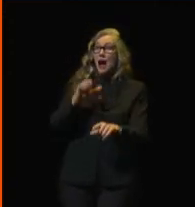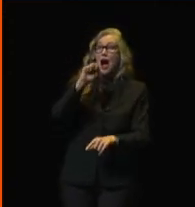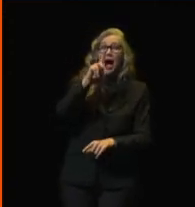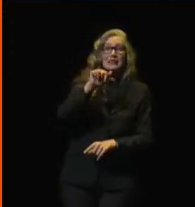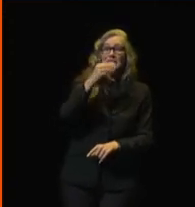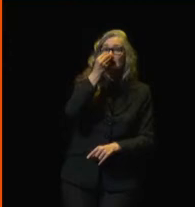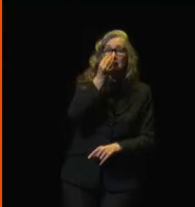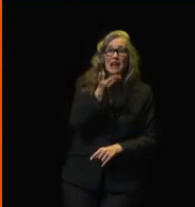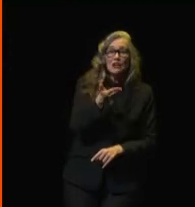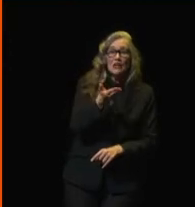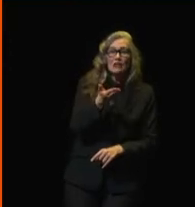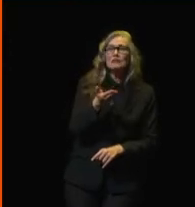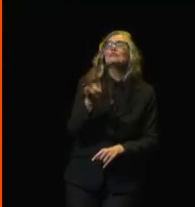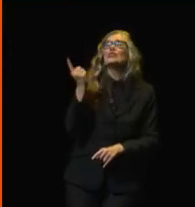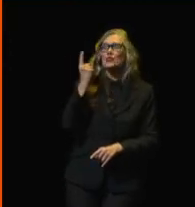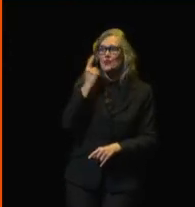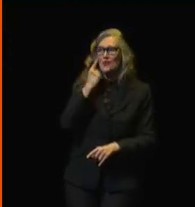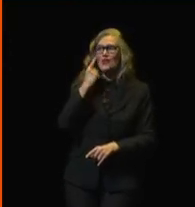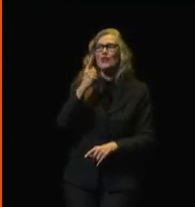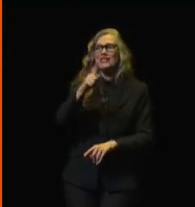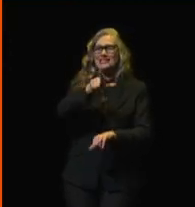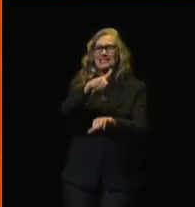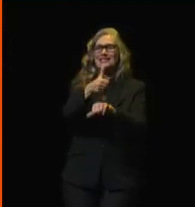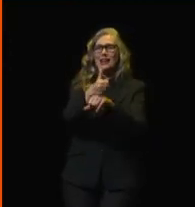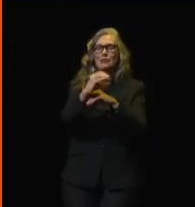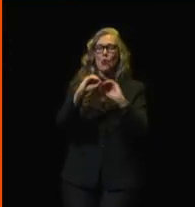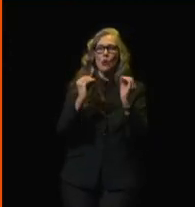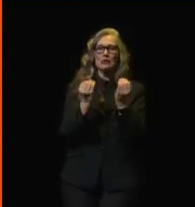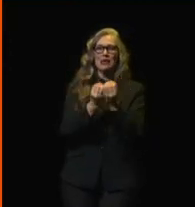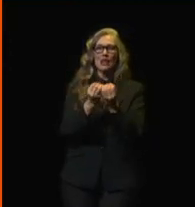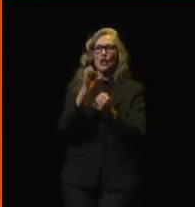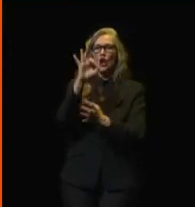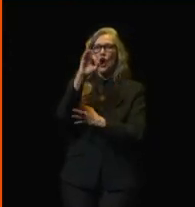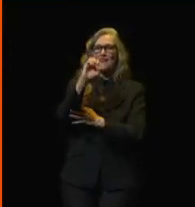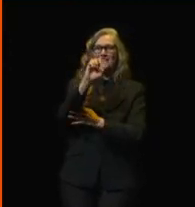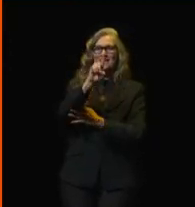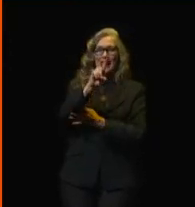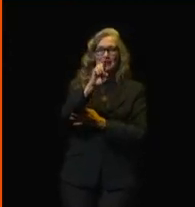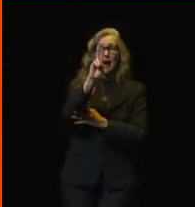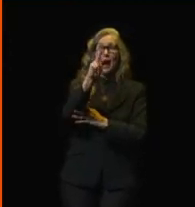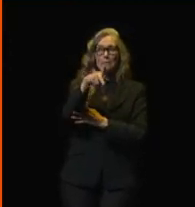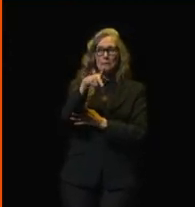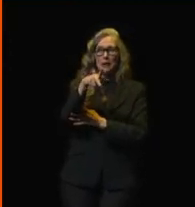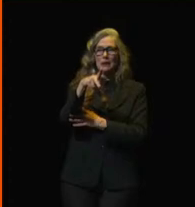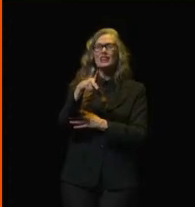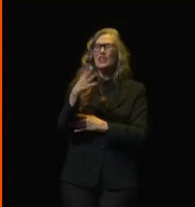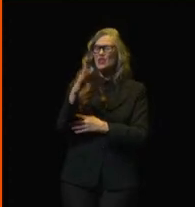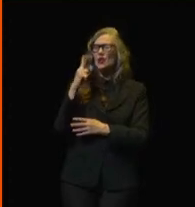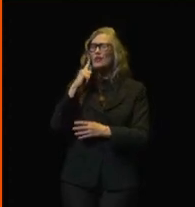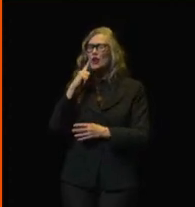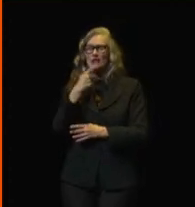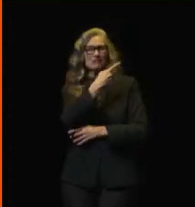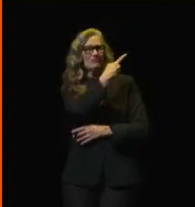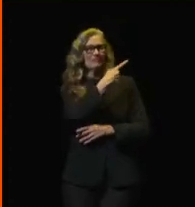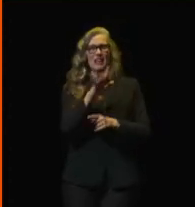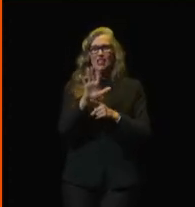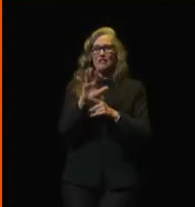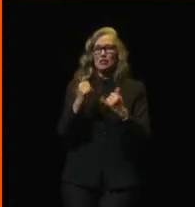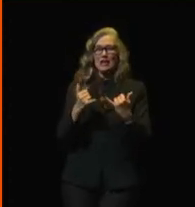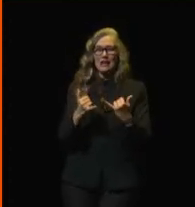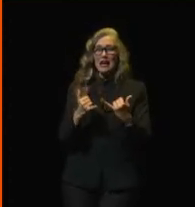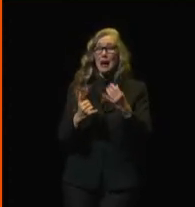all have heard some about it today. But here's the part I want you to hear from me. Because of Ady,